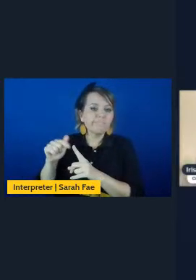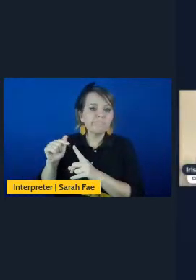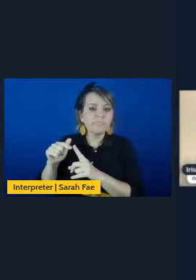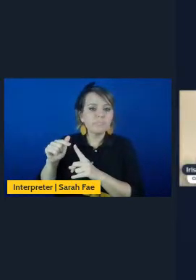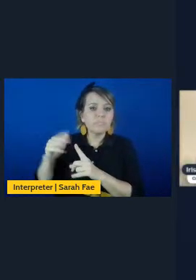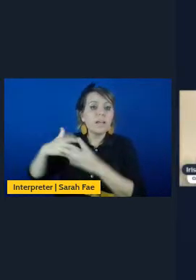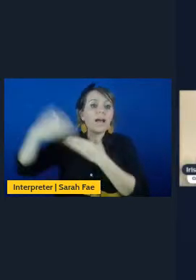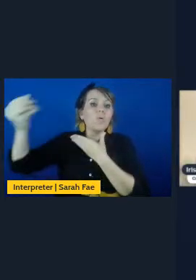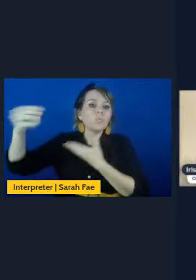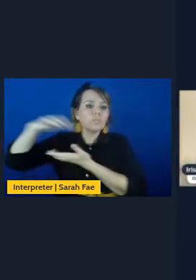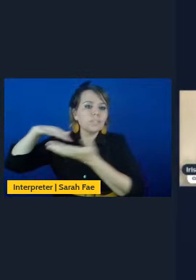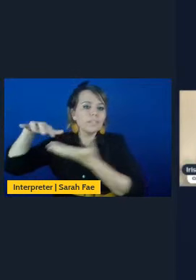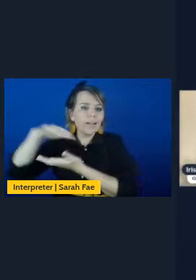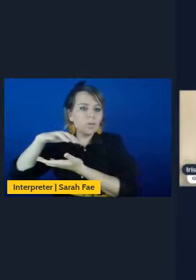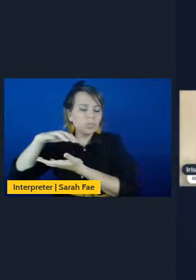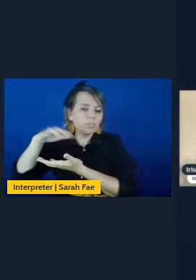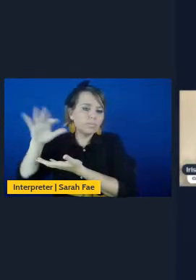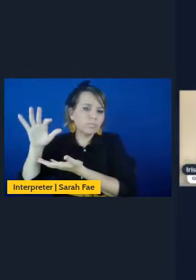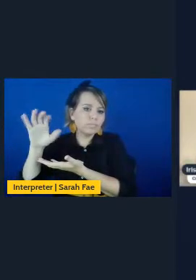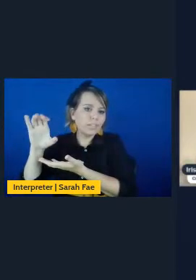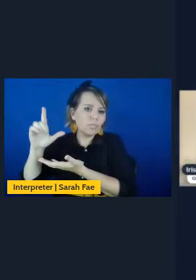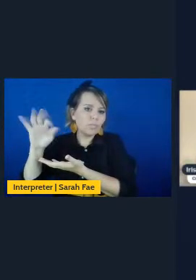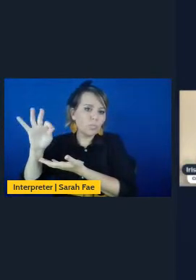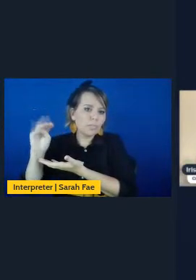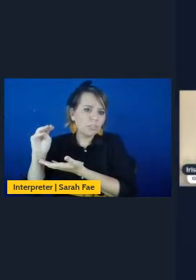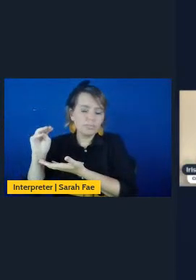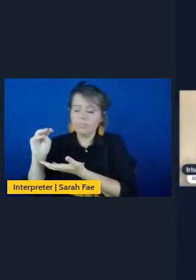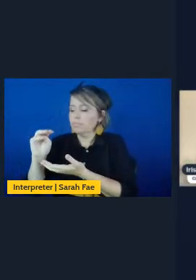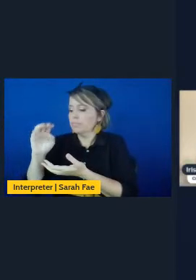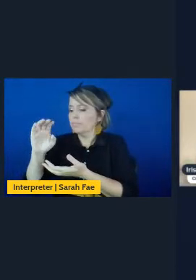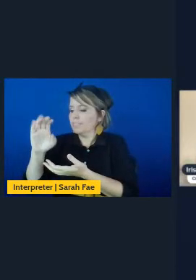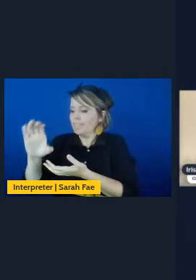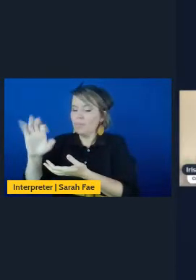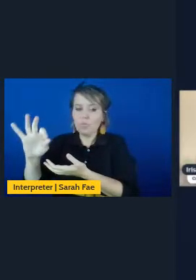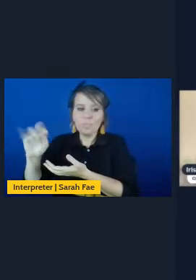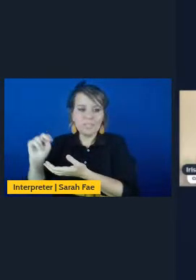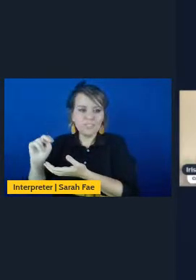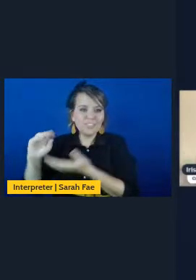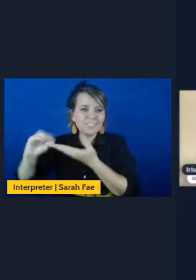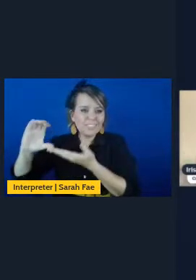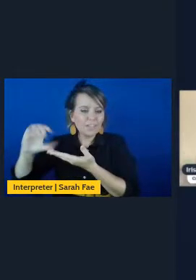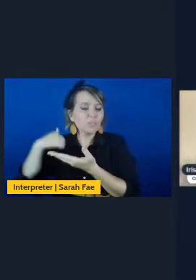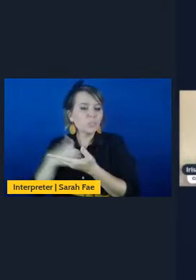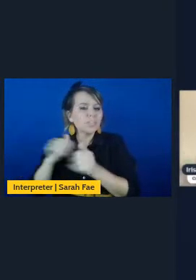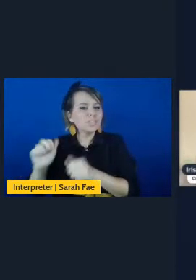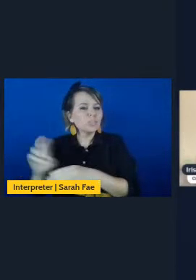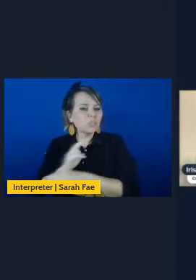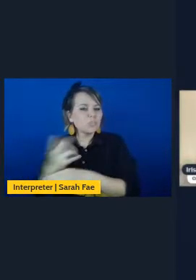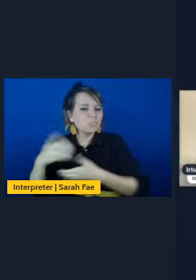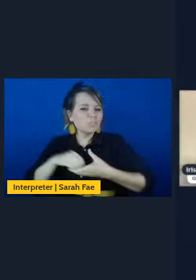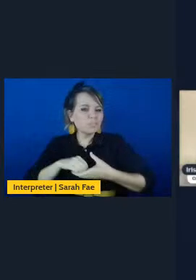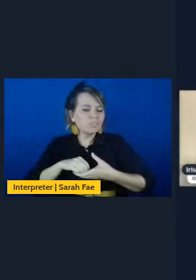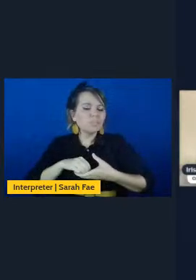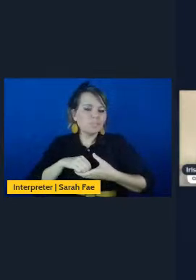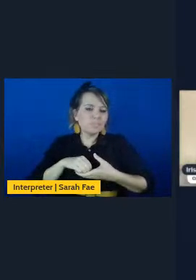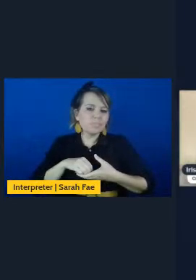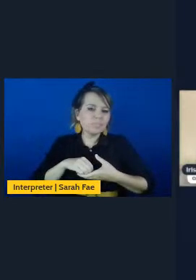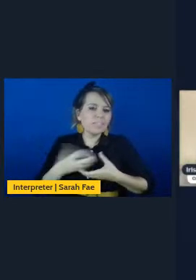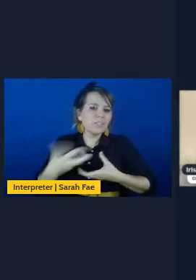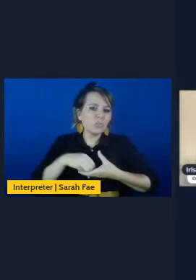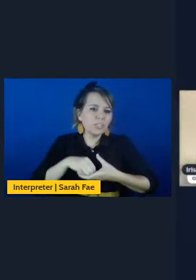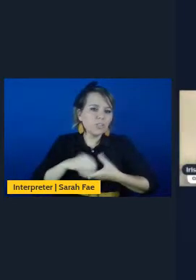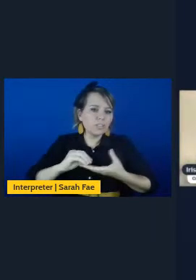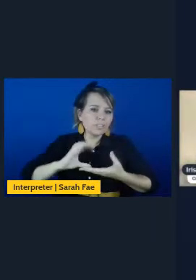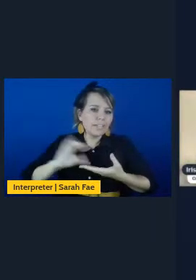CloudFormation stack, we can actually use it as part of the integration stack as well. And of course, we're going to pass the message